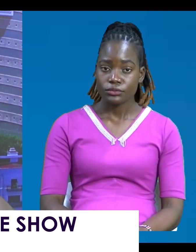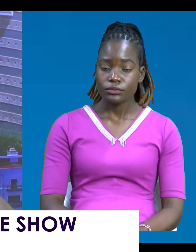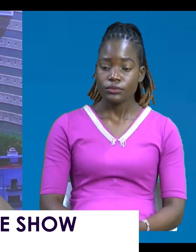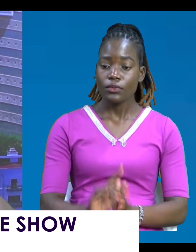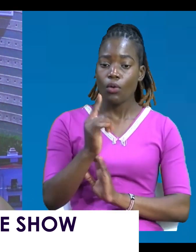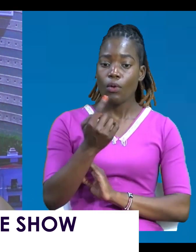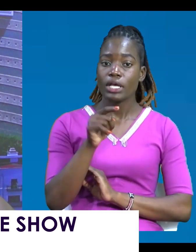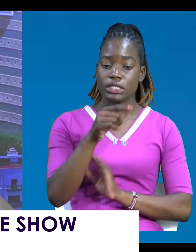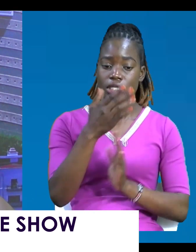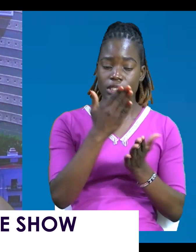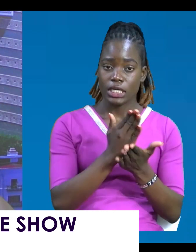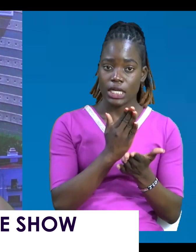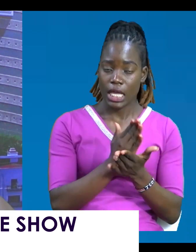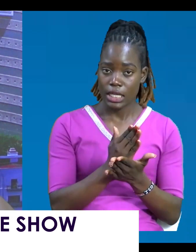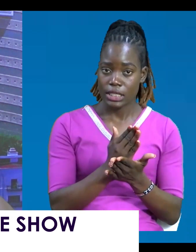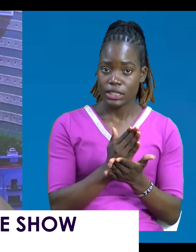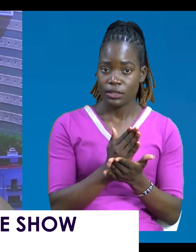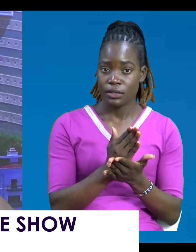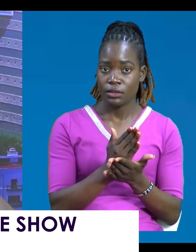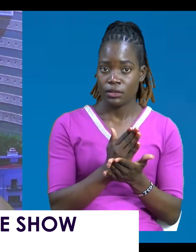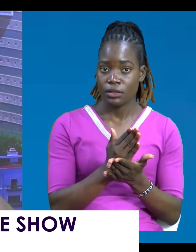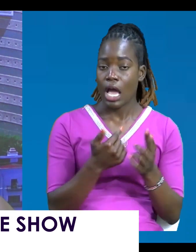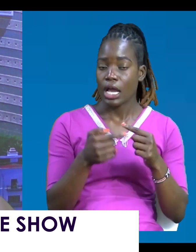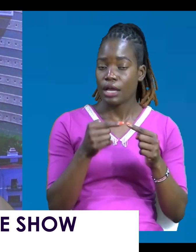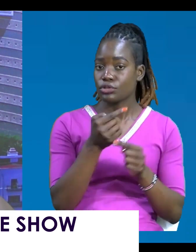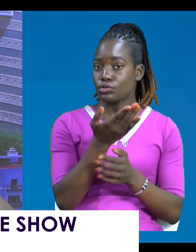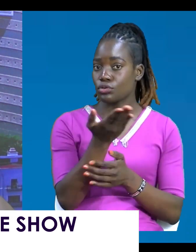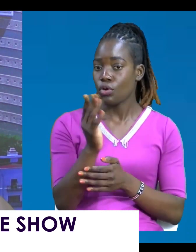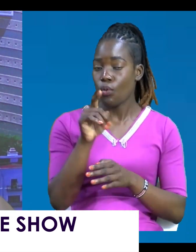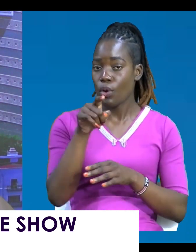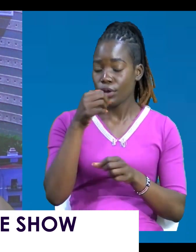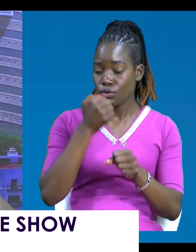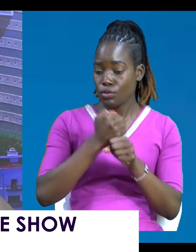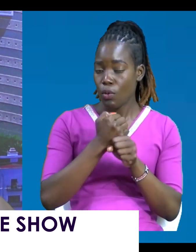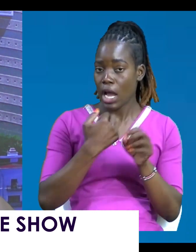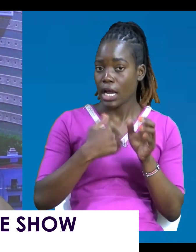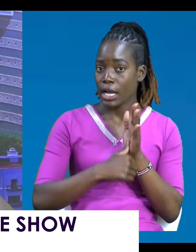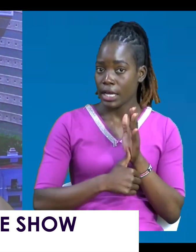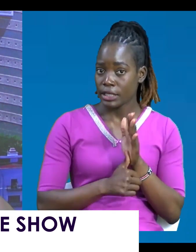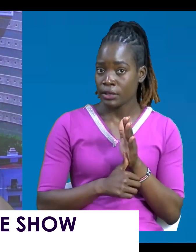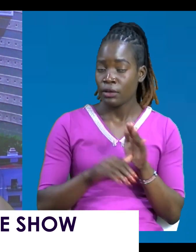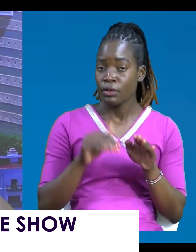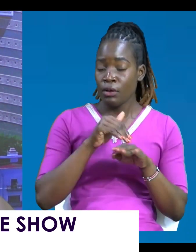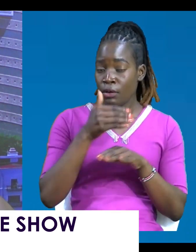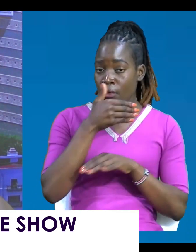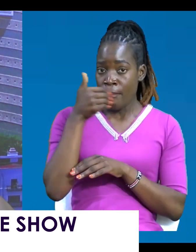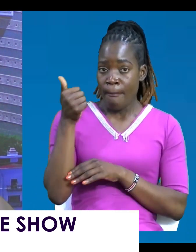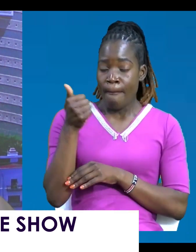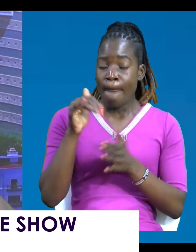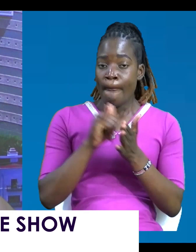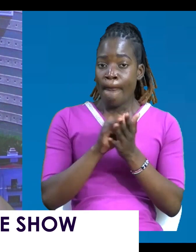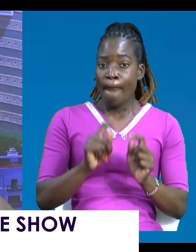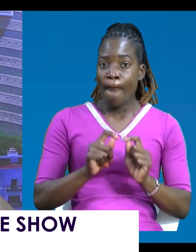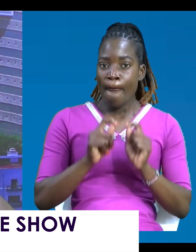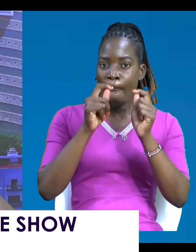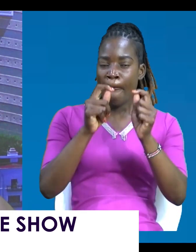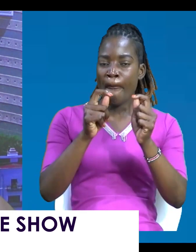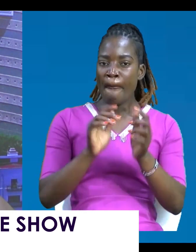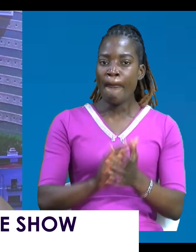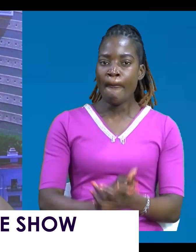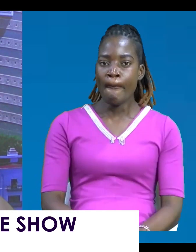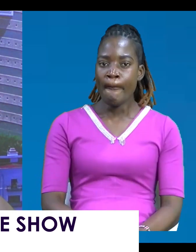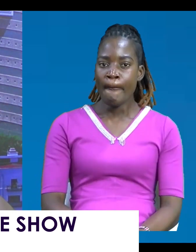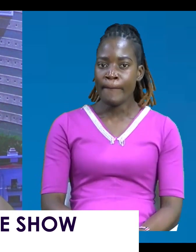Once this reality comes to you, you will work hard on bettering that talent, trading in